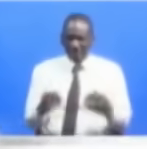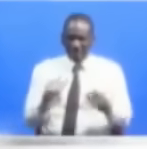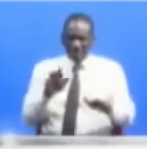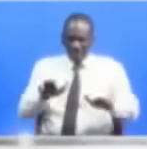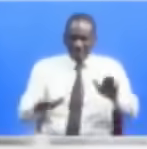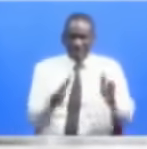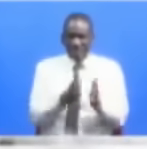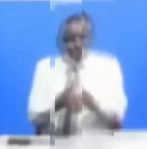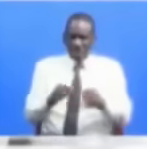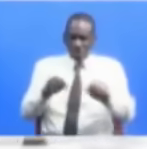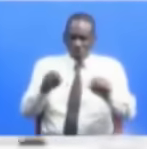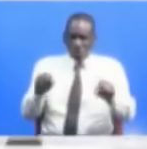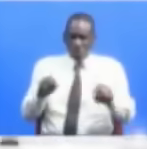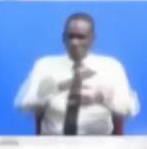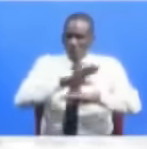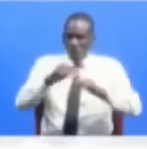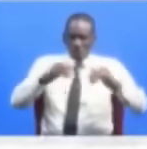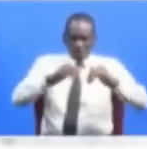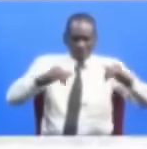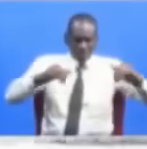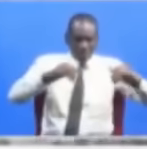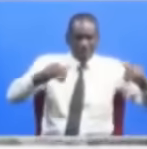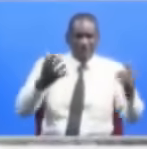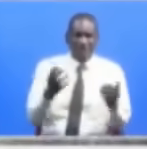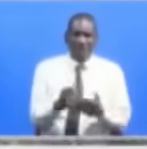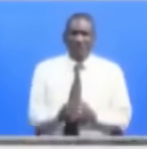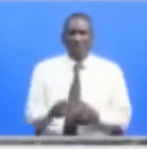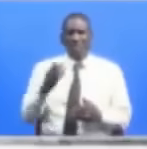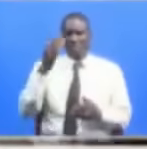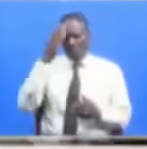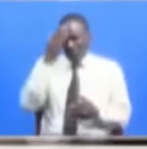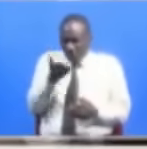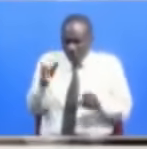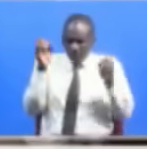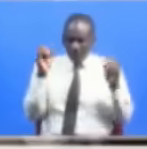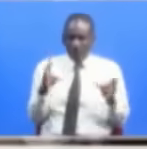and torso all separated. The head was missing.